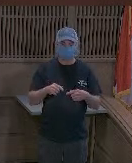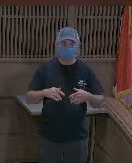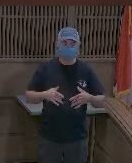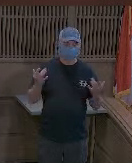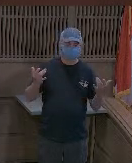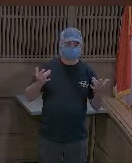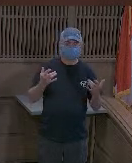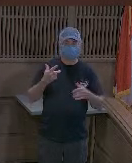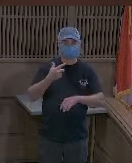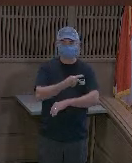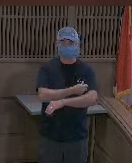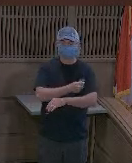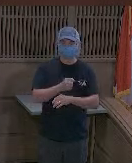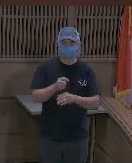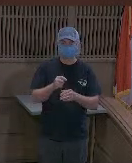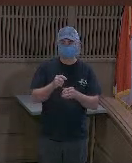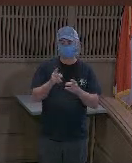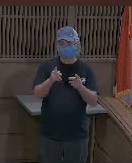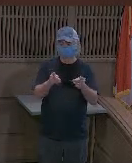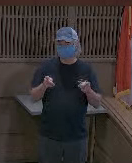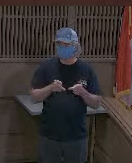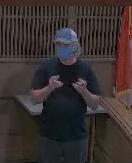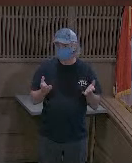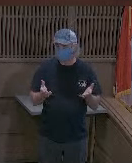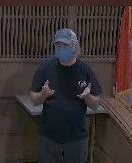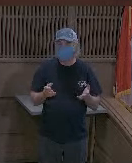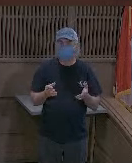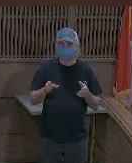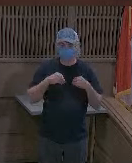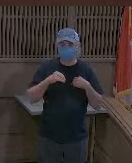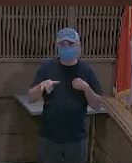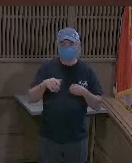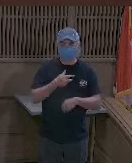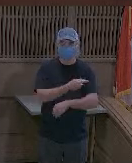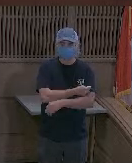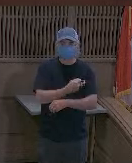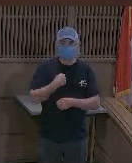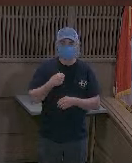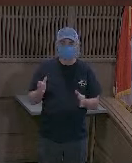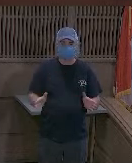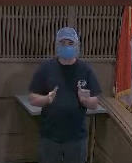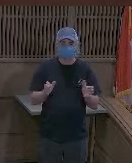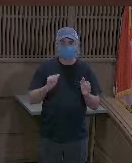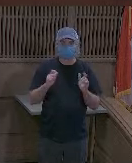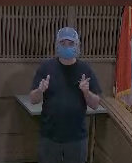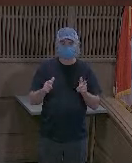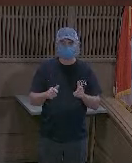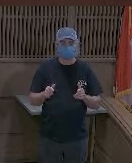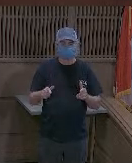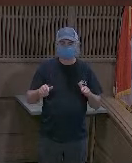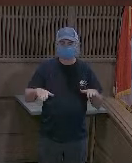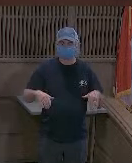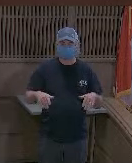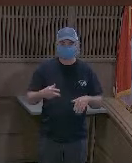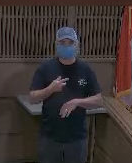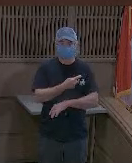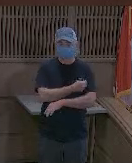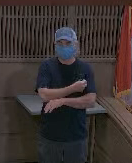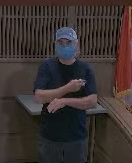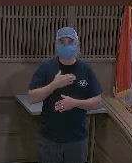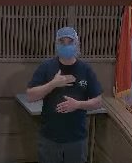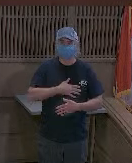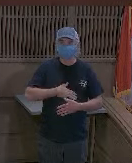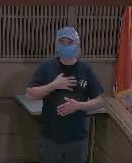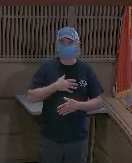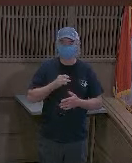mass vaccination and getting the vaccination. Please, I encourage you all, if you've not taken the vaccine,